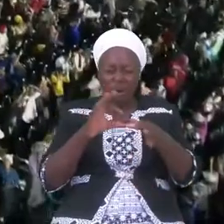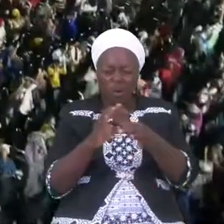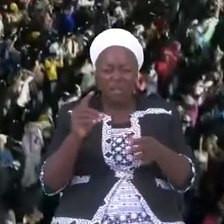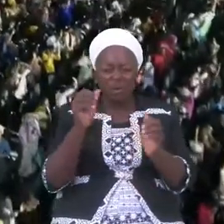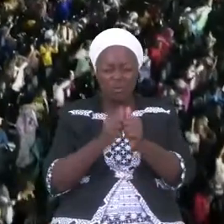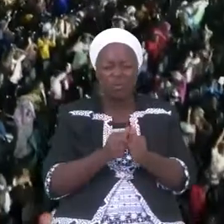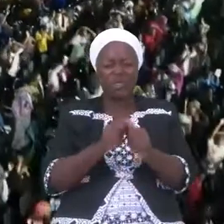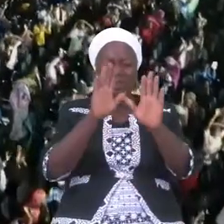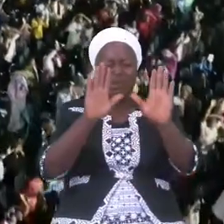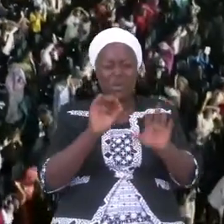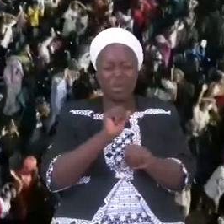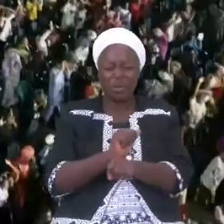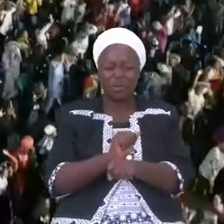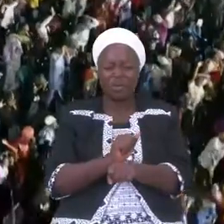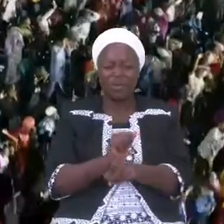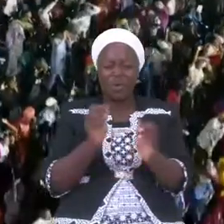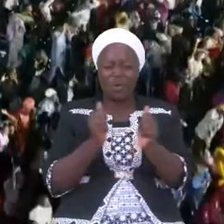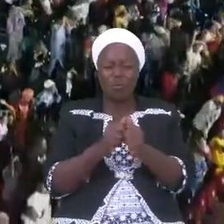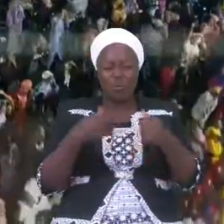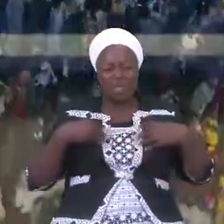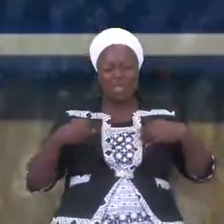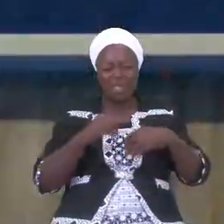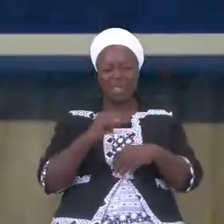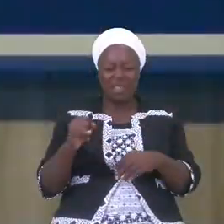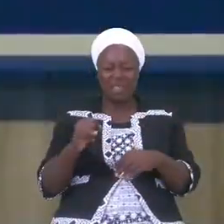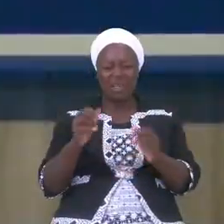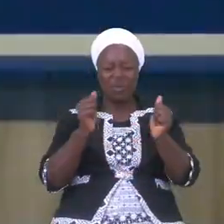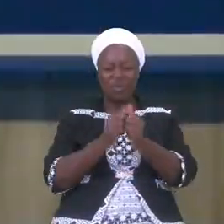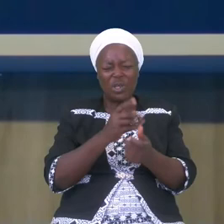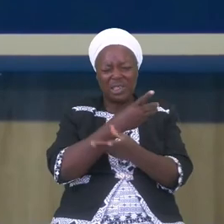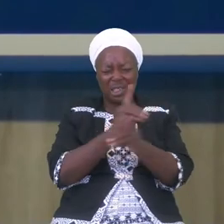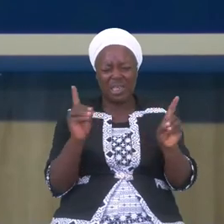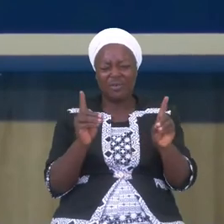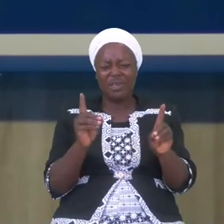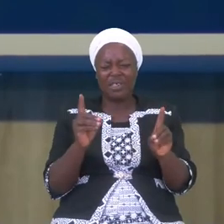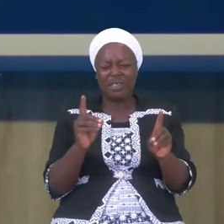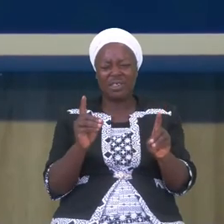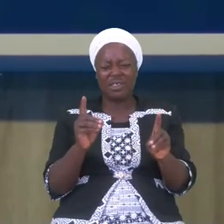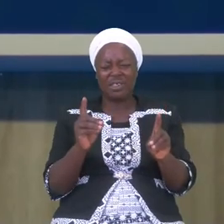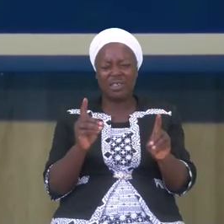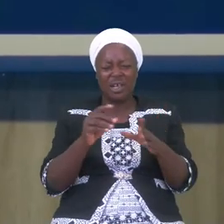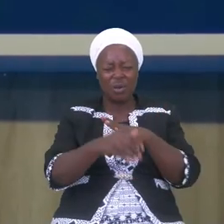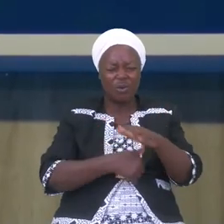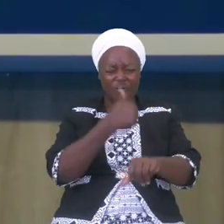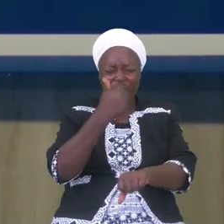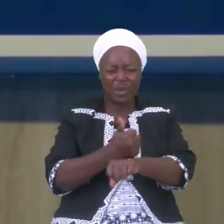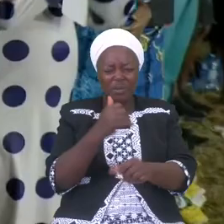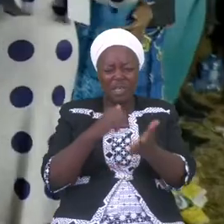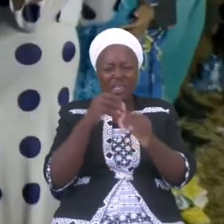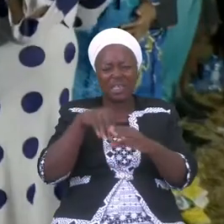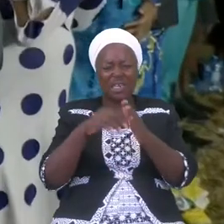miracle, with healing, with deliverance. Confirm it in every